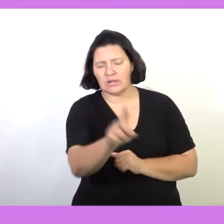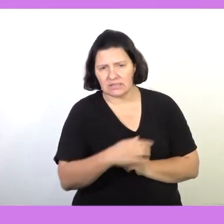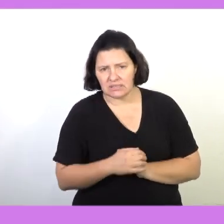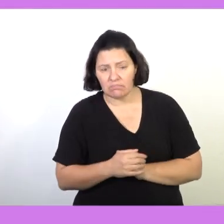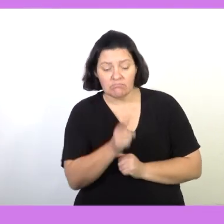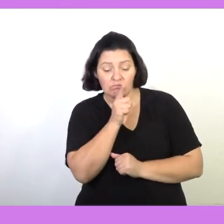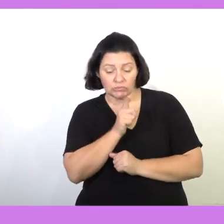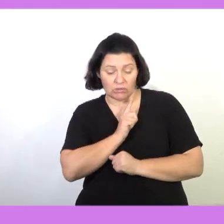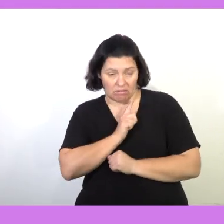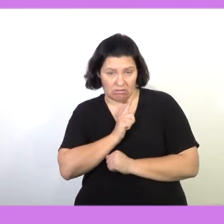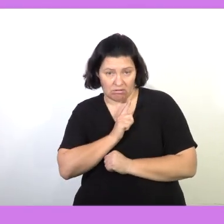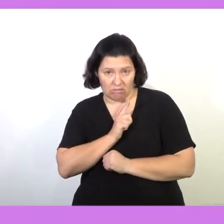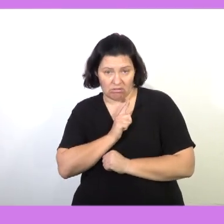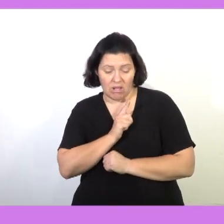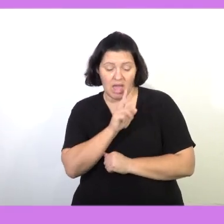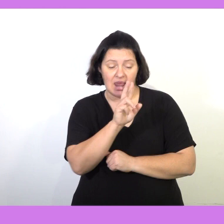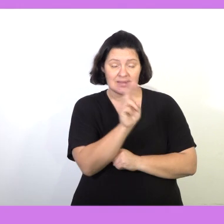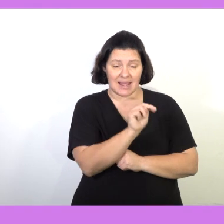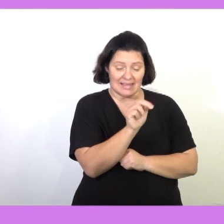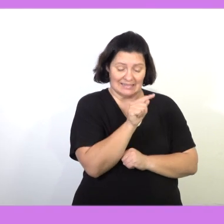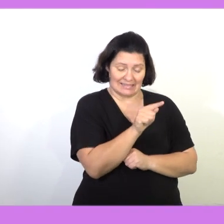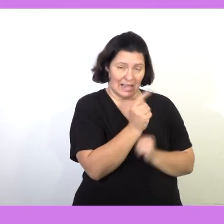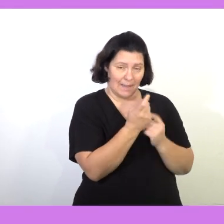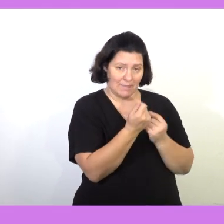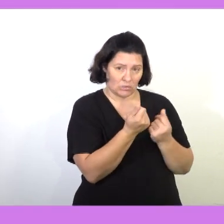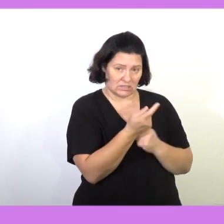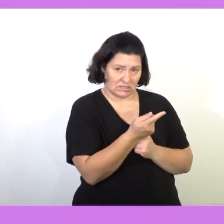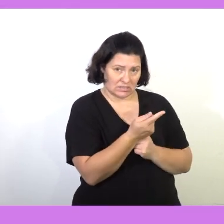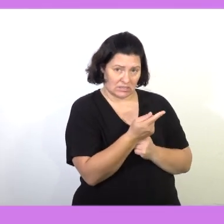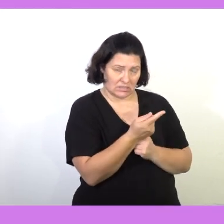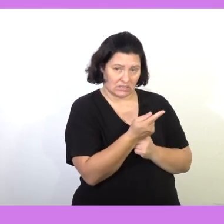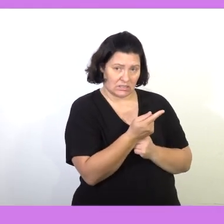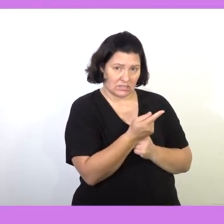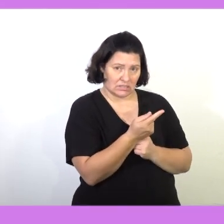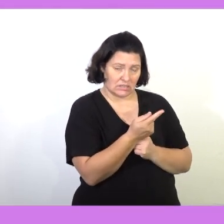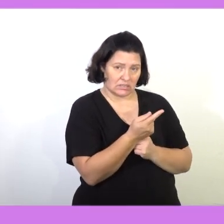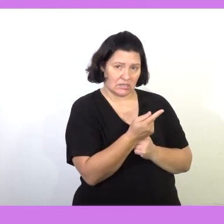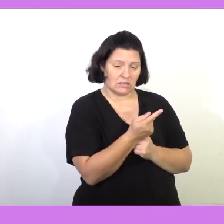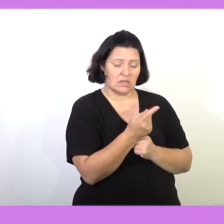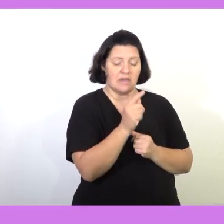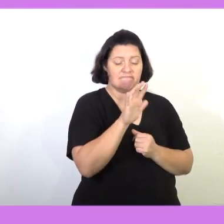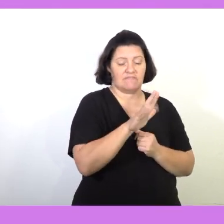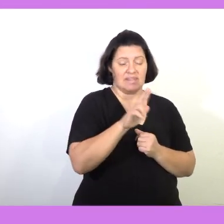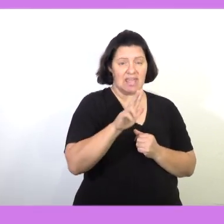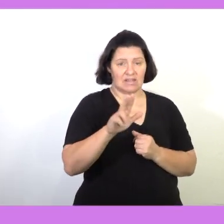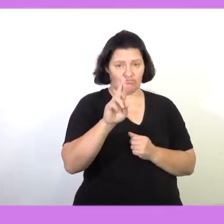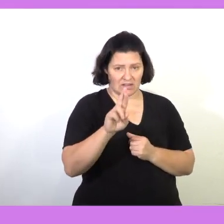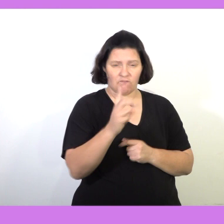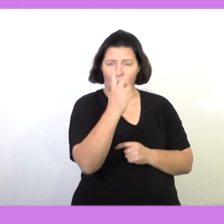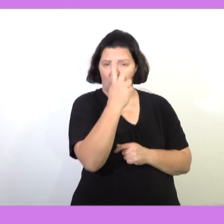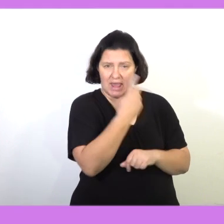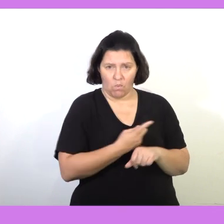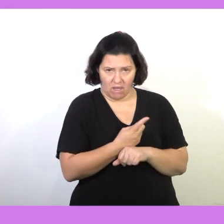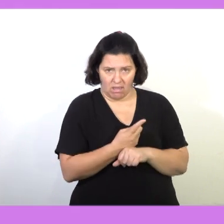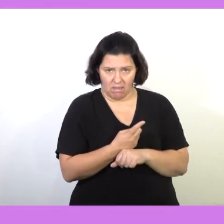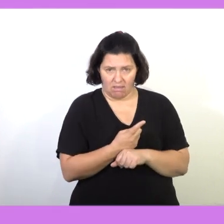know? We were told that for Naledi's amount, they will be paid 58 rand